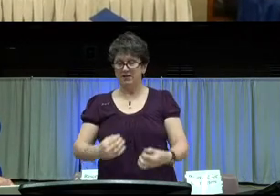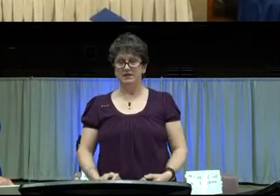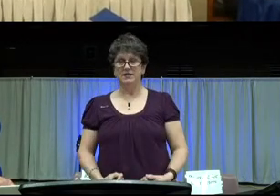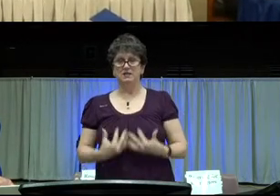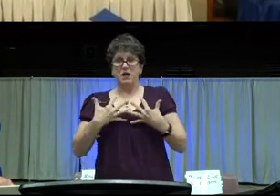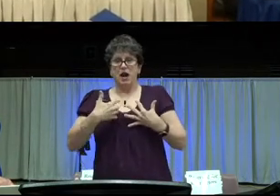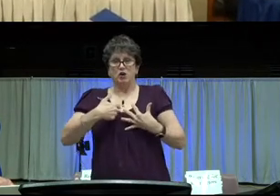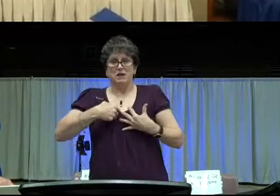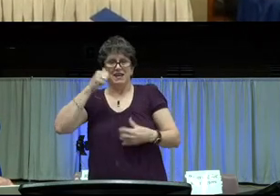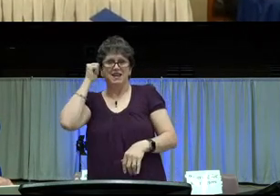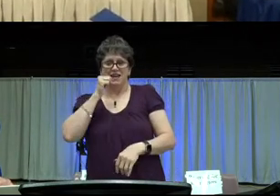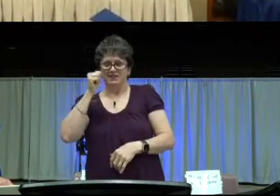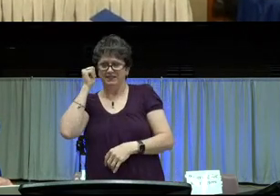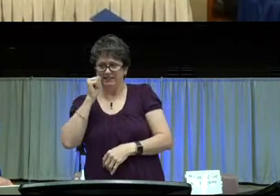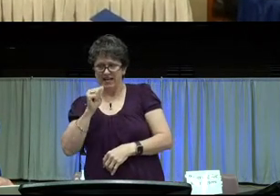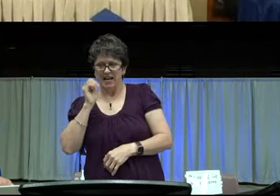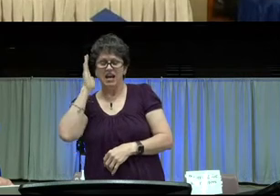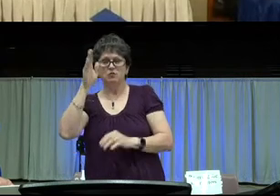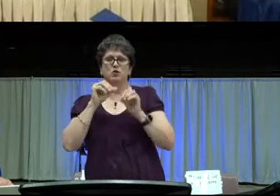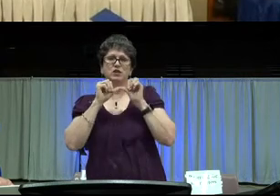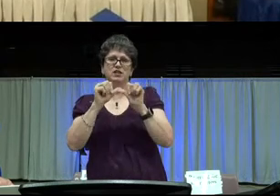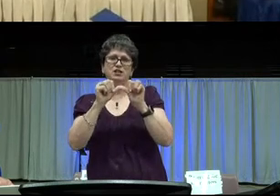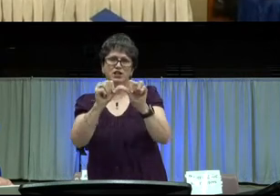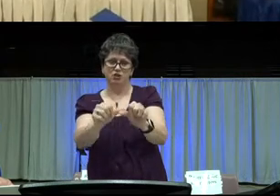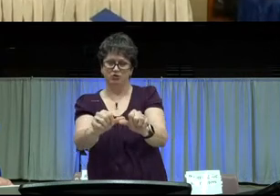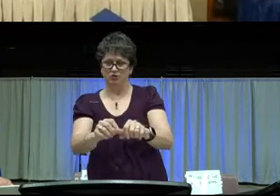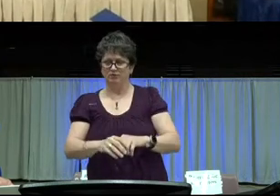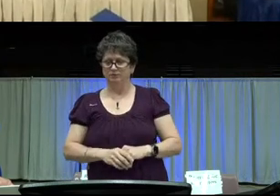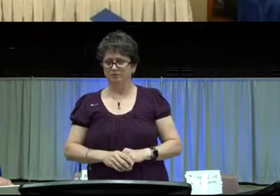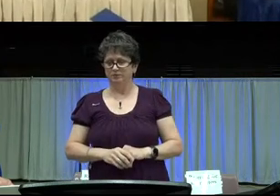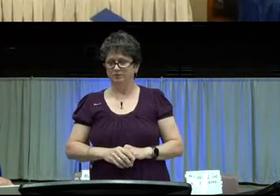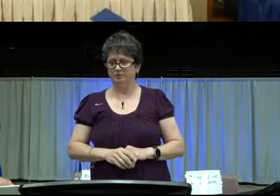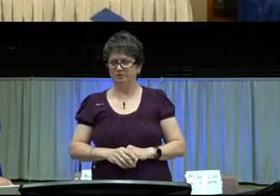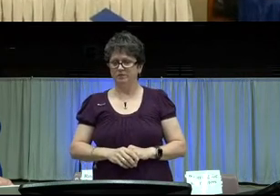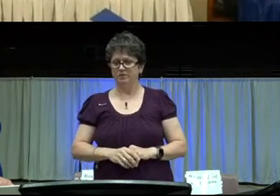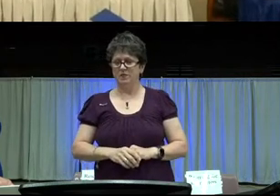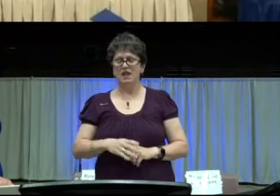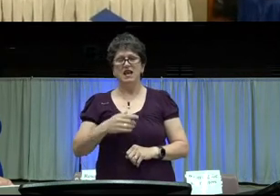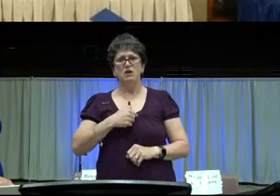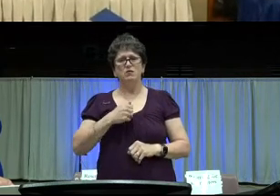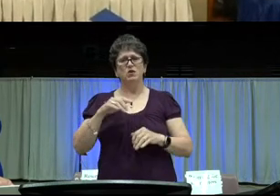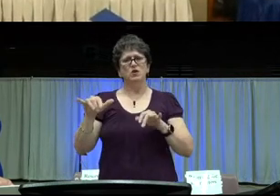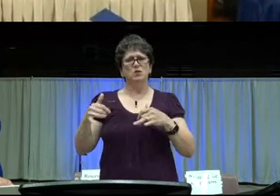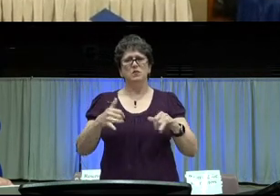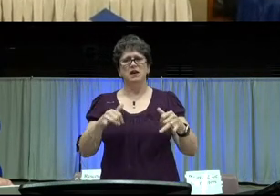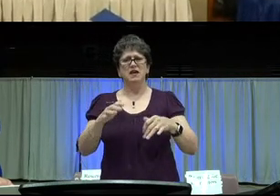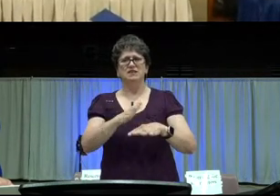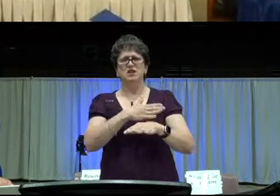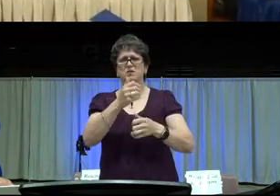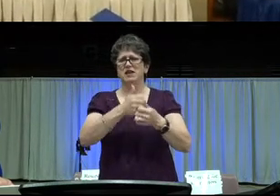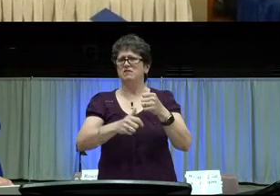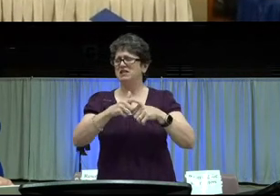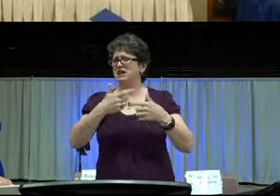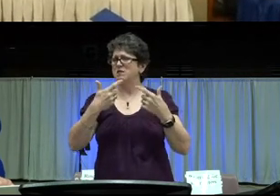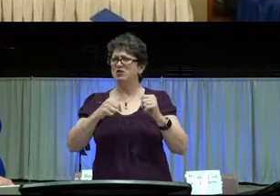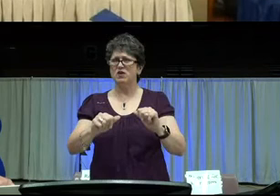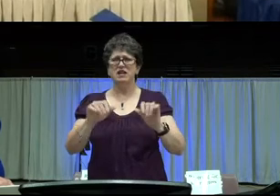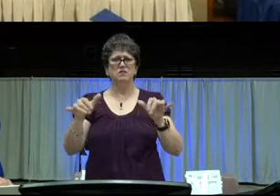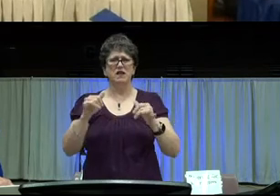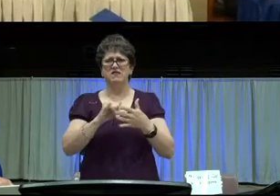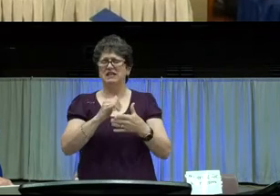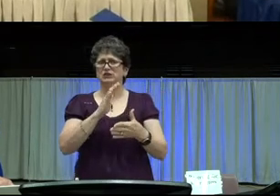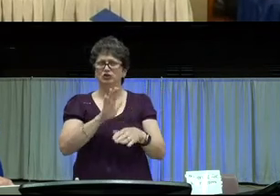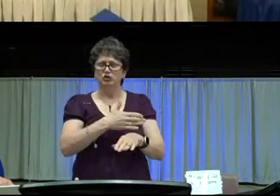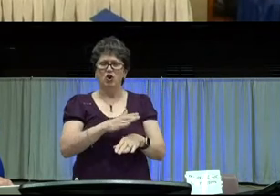inspired me each day and will continue to do so. And I was going to play a song, but every time I tried to do it,